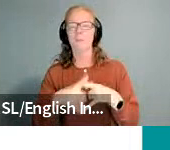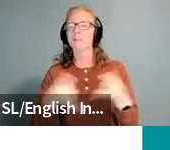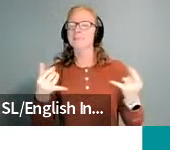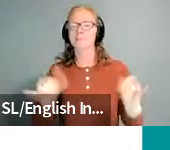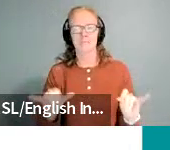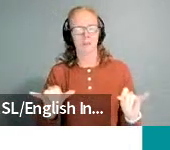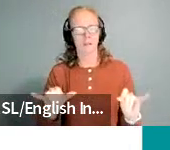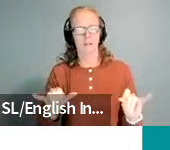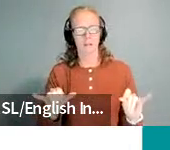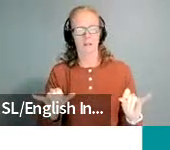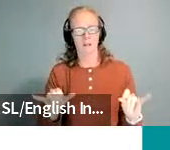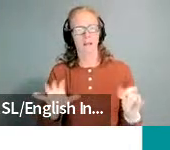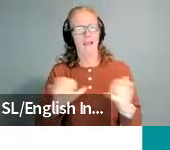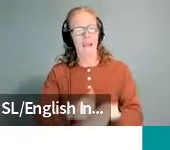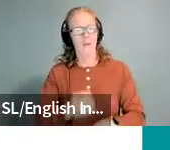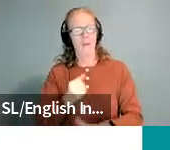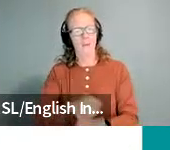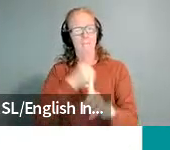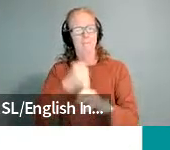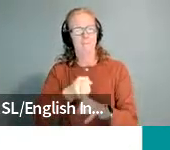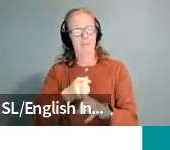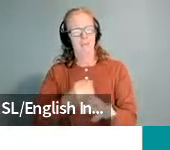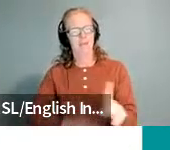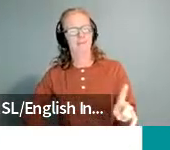question of the impacts of a second